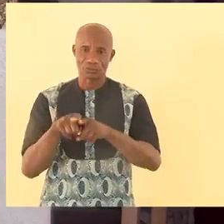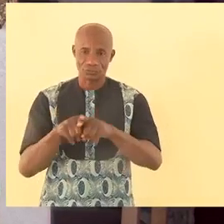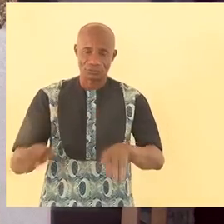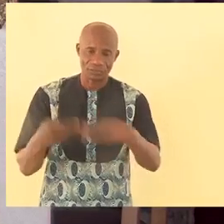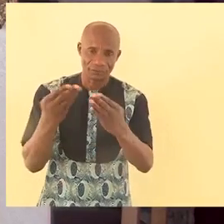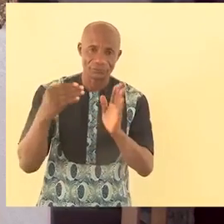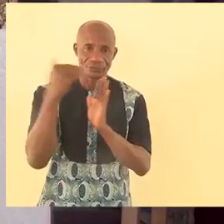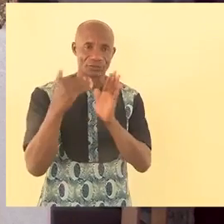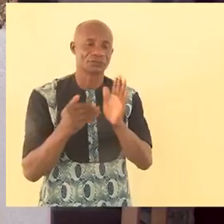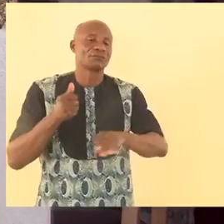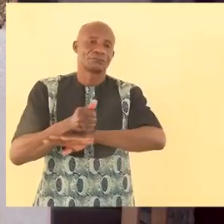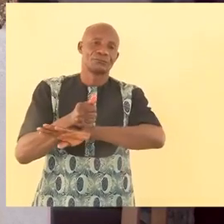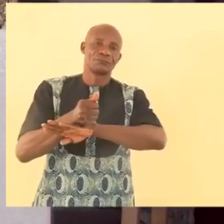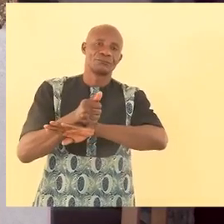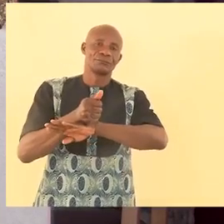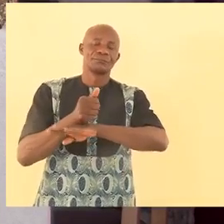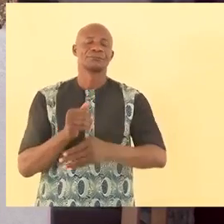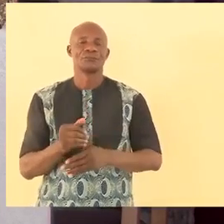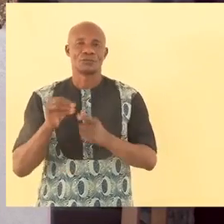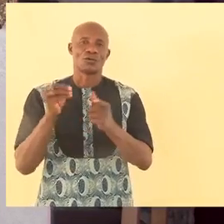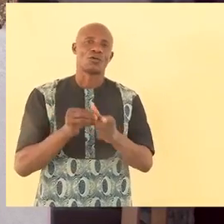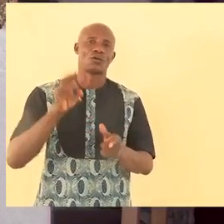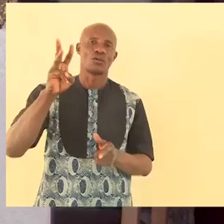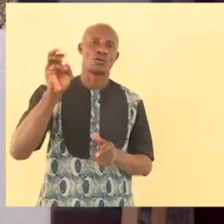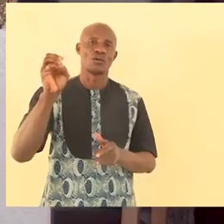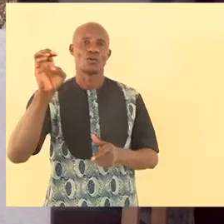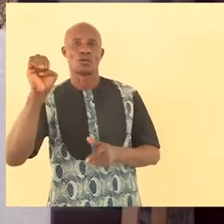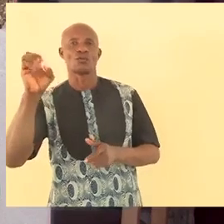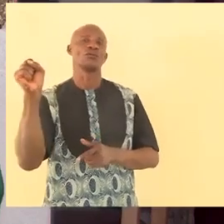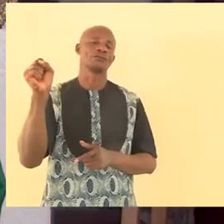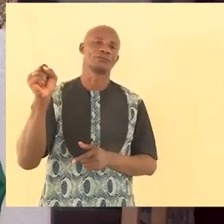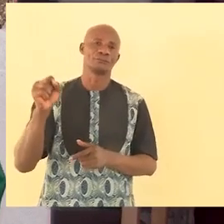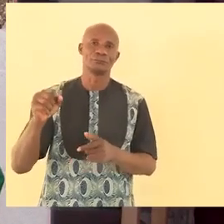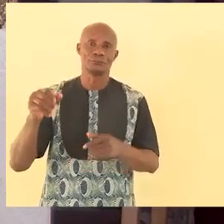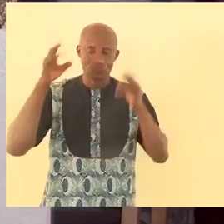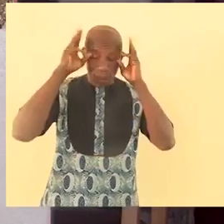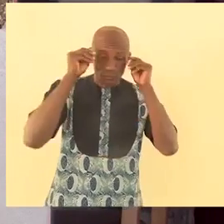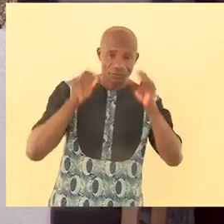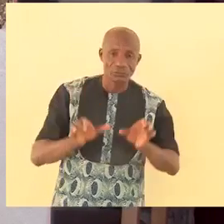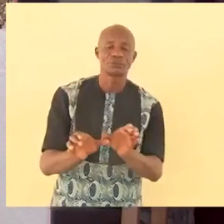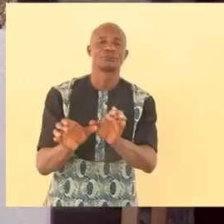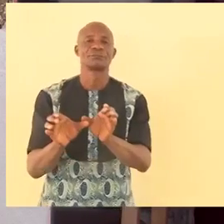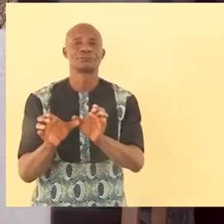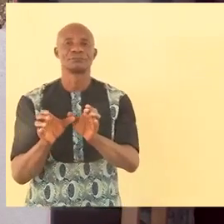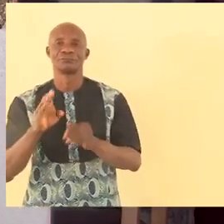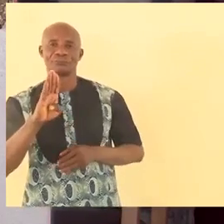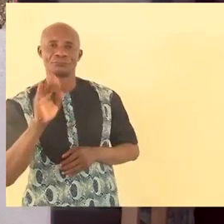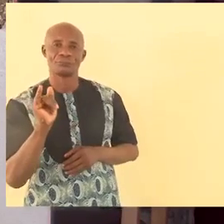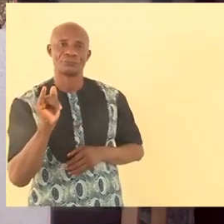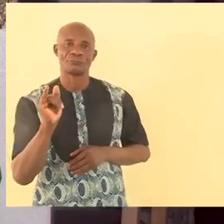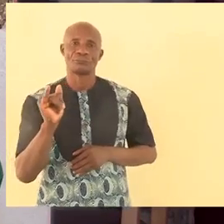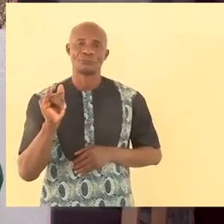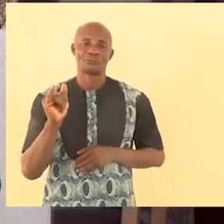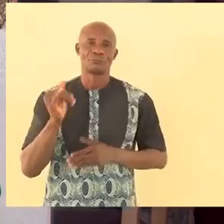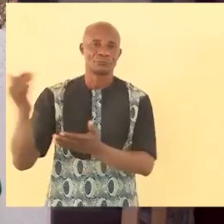also gave a list of curses or woes, 4 of them. Moses continued